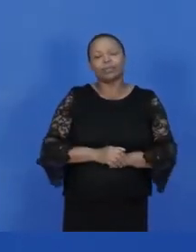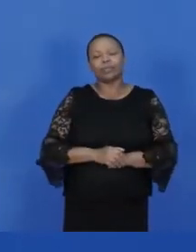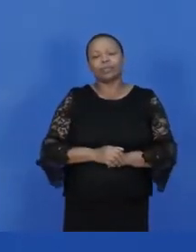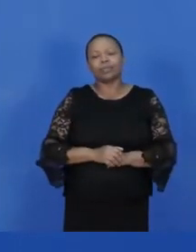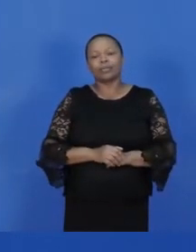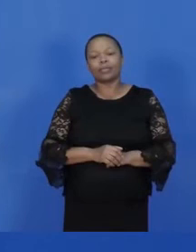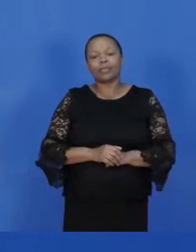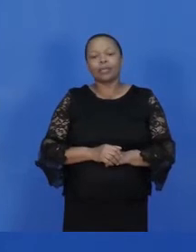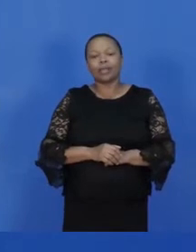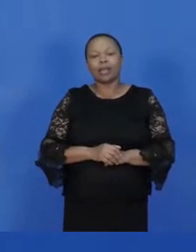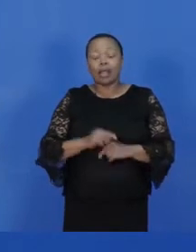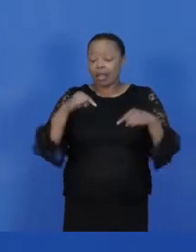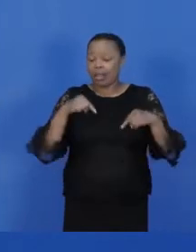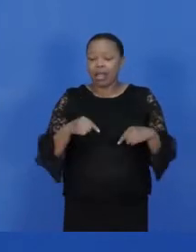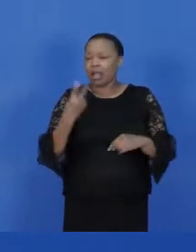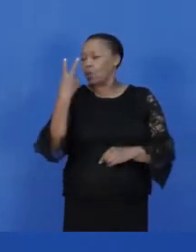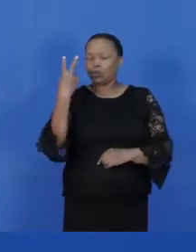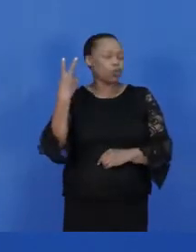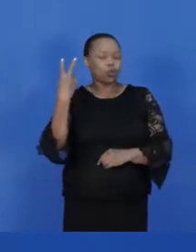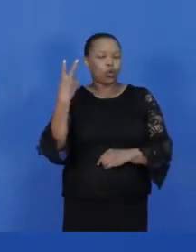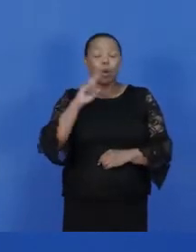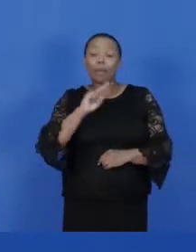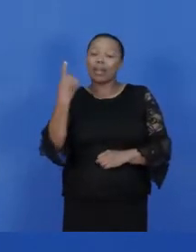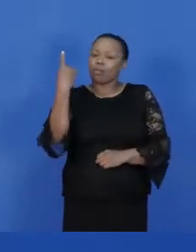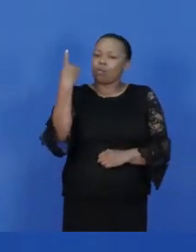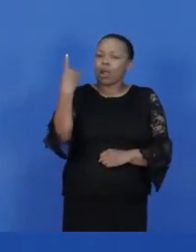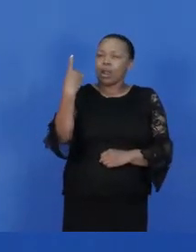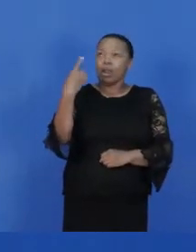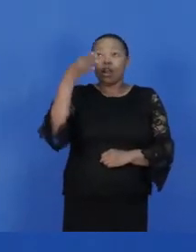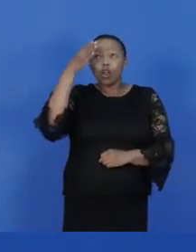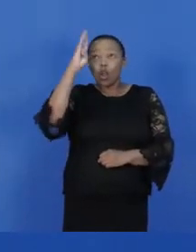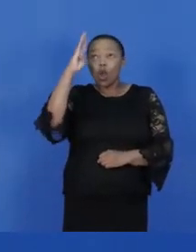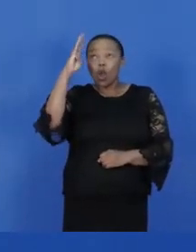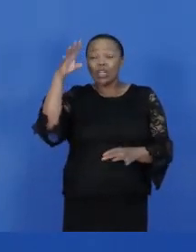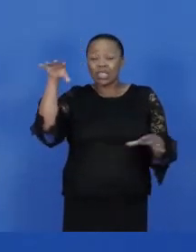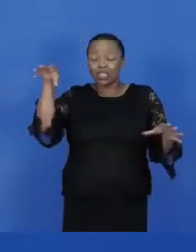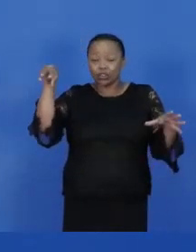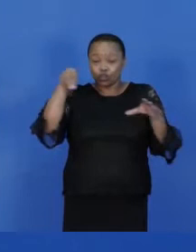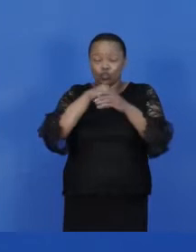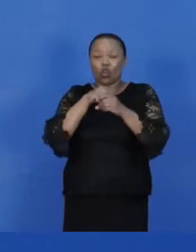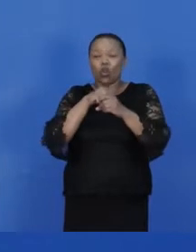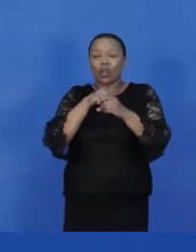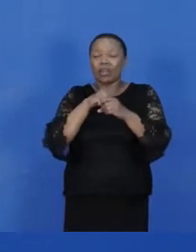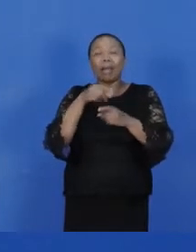Bible says, "So then they are no longer two, but one flesh. Therefore, what God has joined together, let no man separate." We